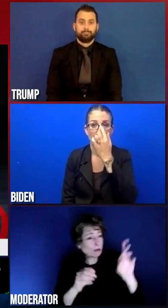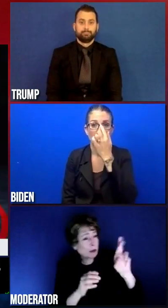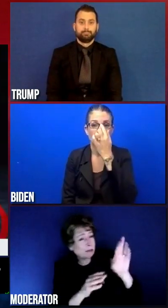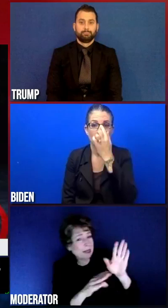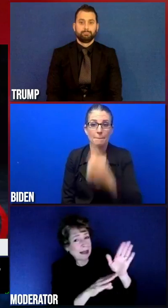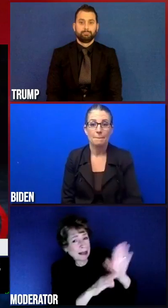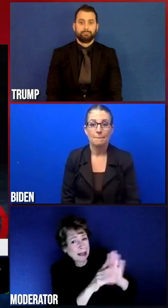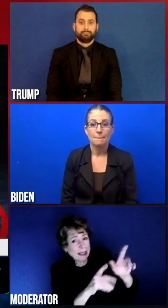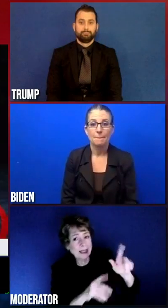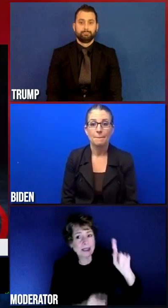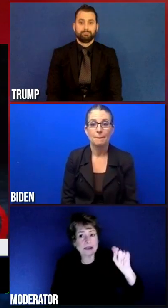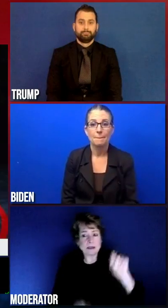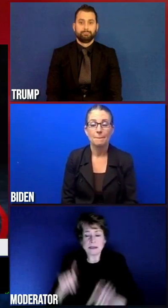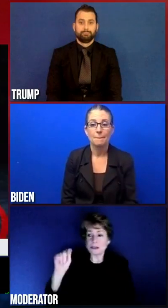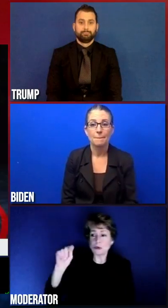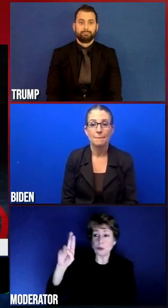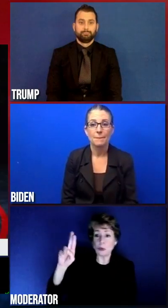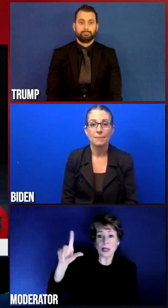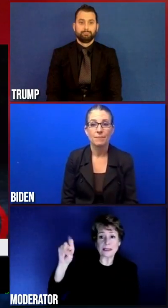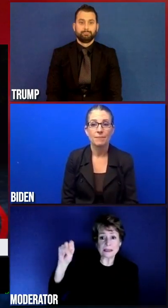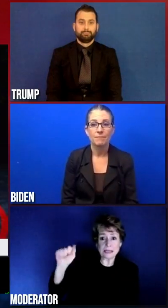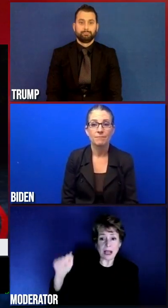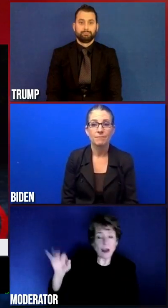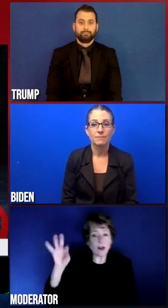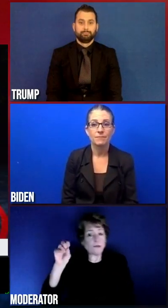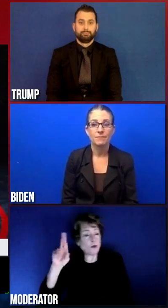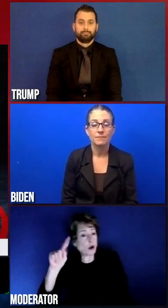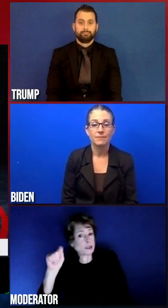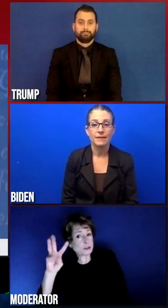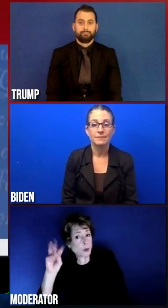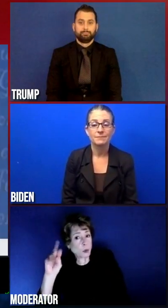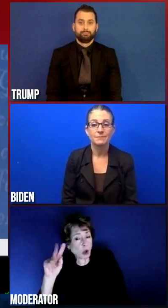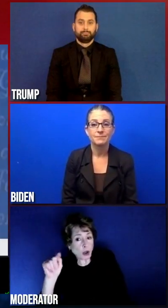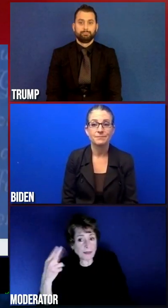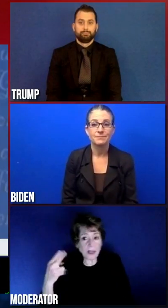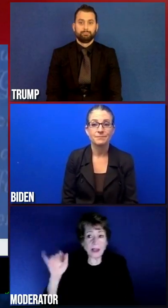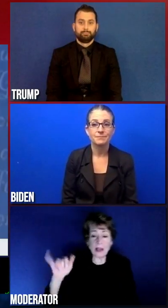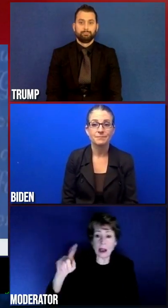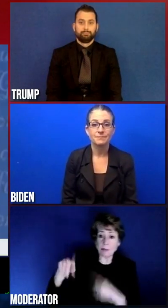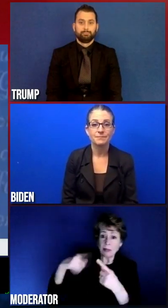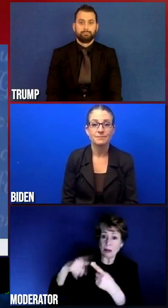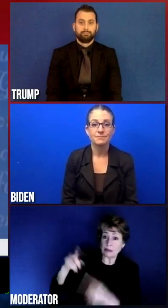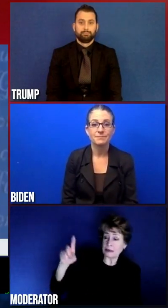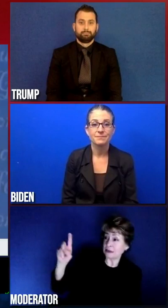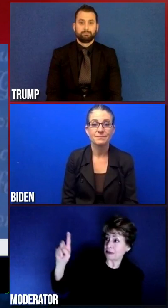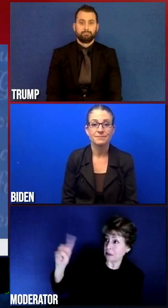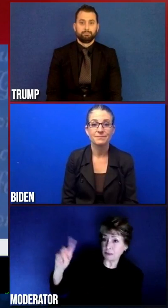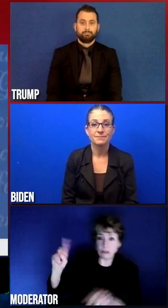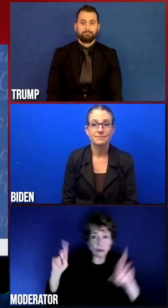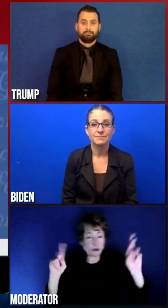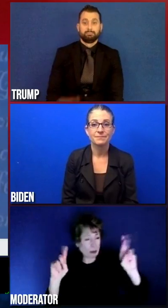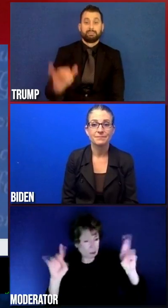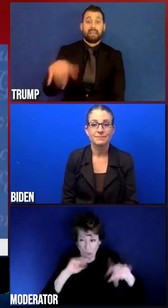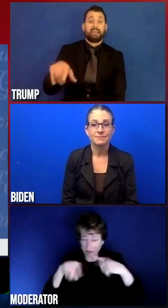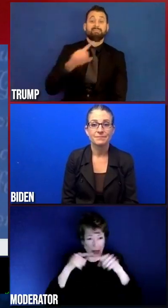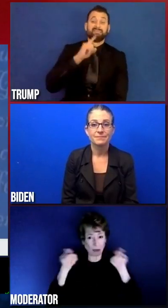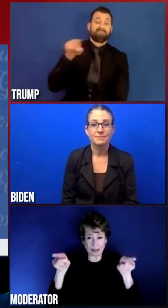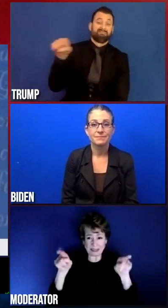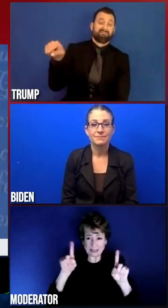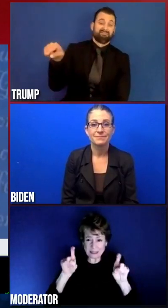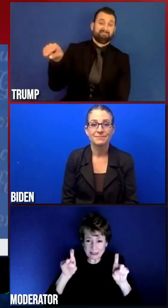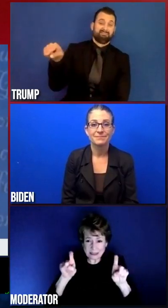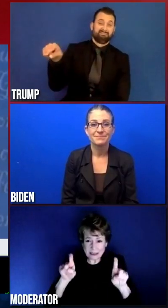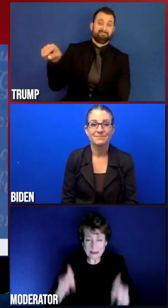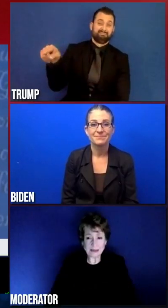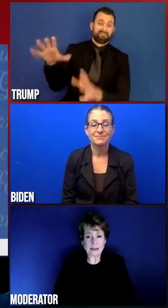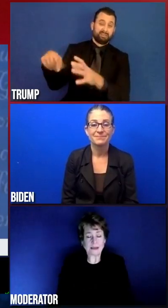the question is this really a party issue? I think it's a party issue. You can bring in a couple of examples, but if you look at Chicago, what's going